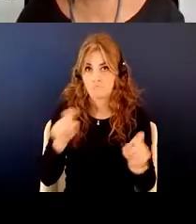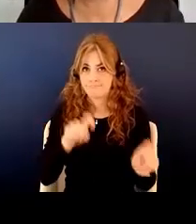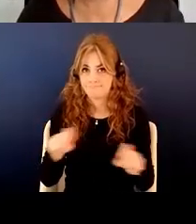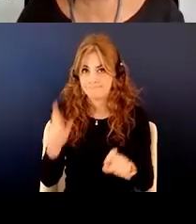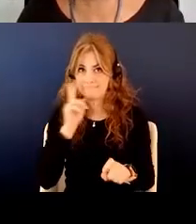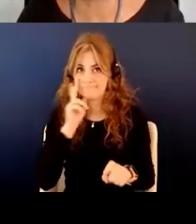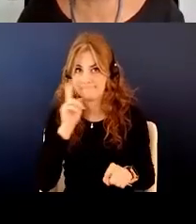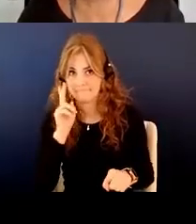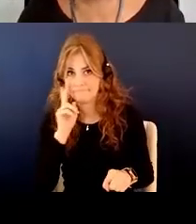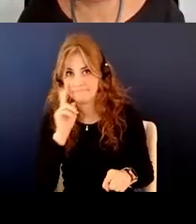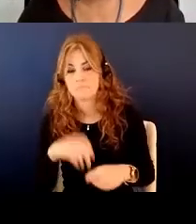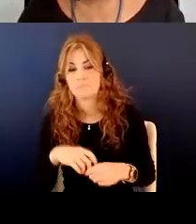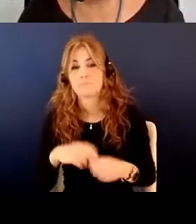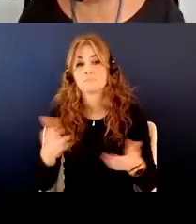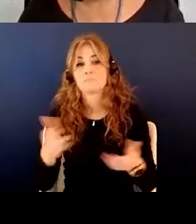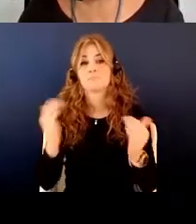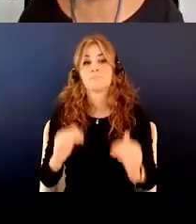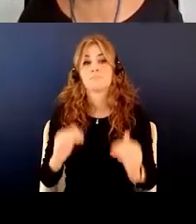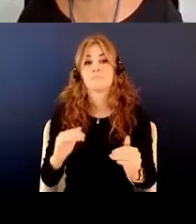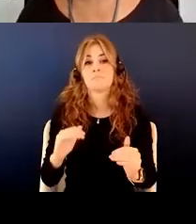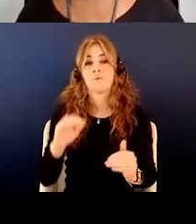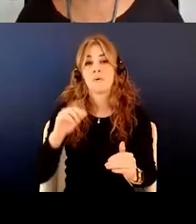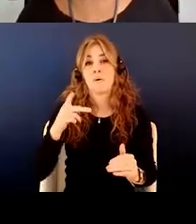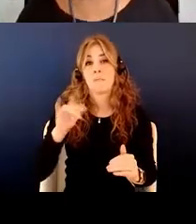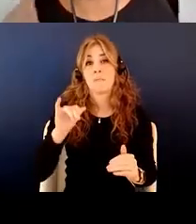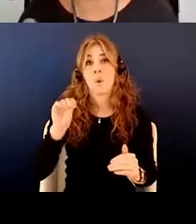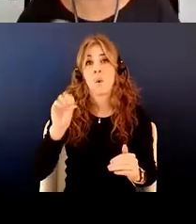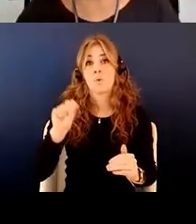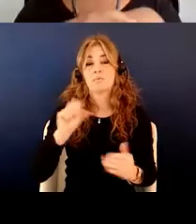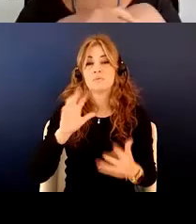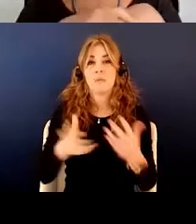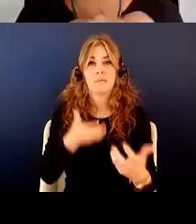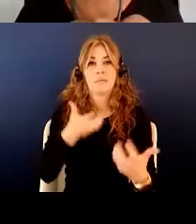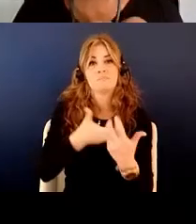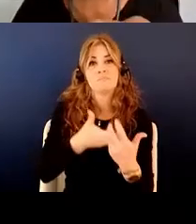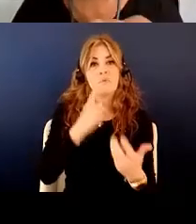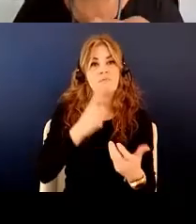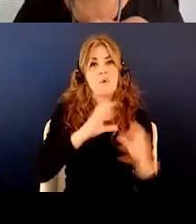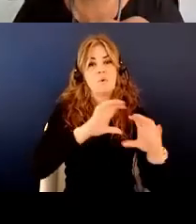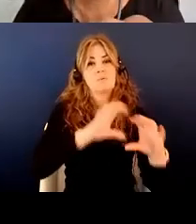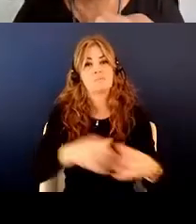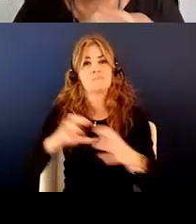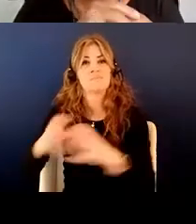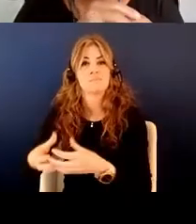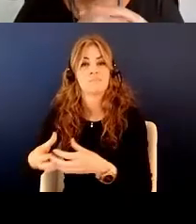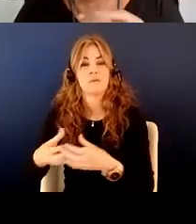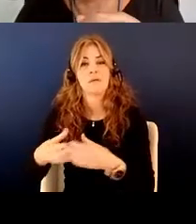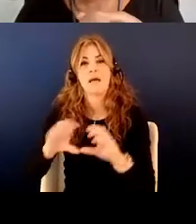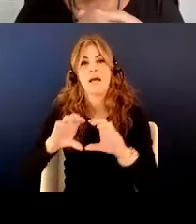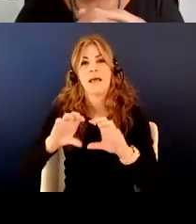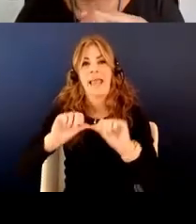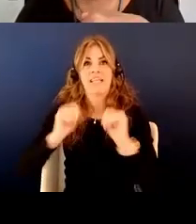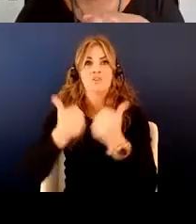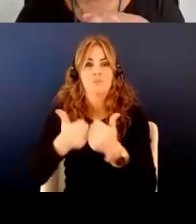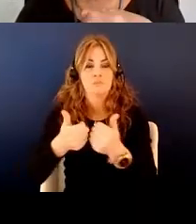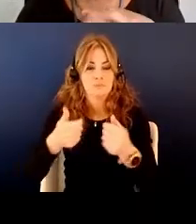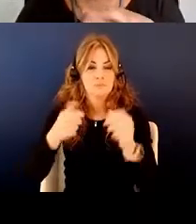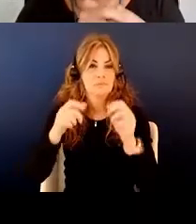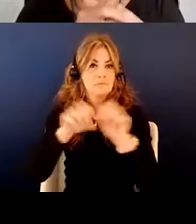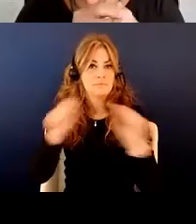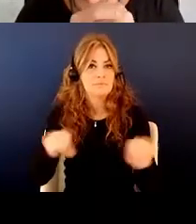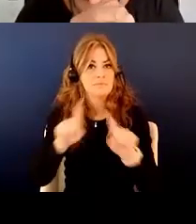We might also adapt PICOS for those association systematic reviews. In that case, we might think about